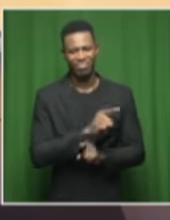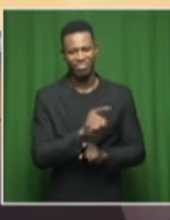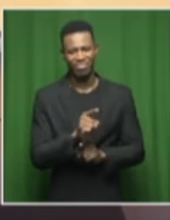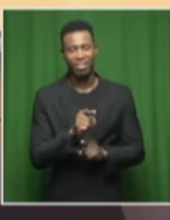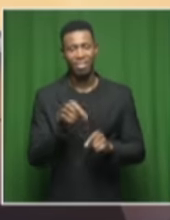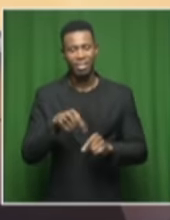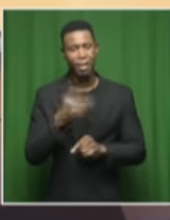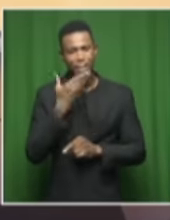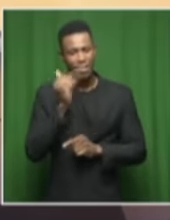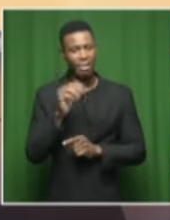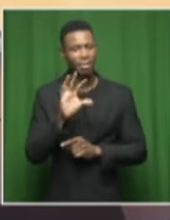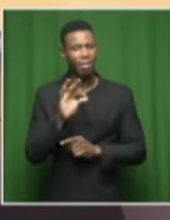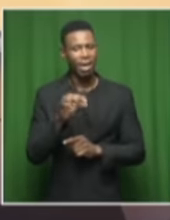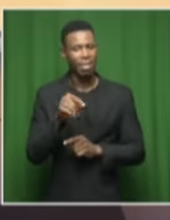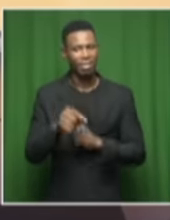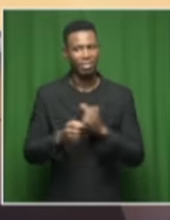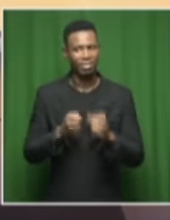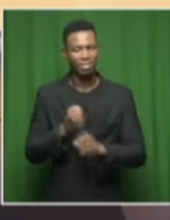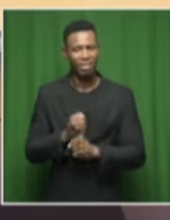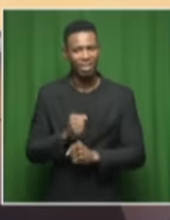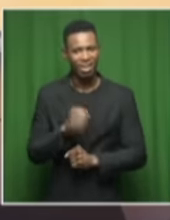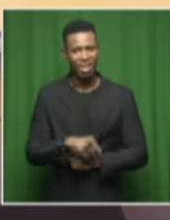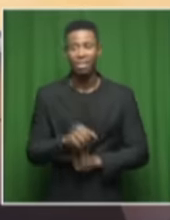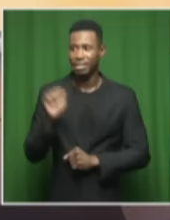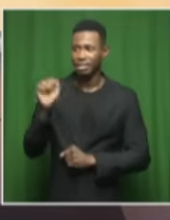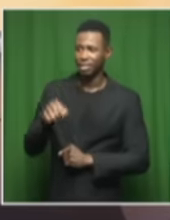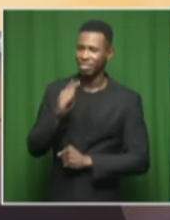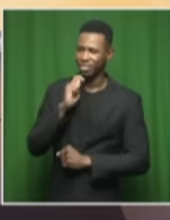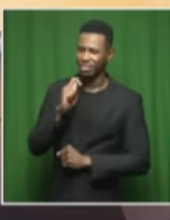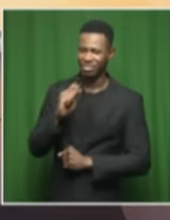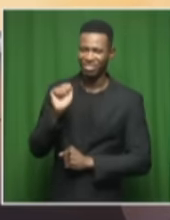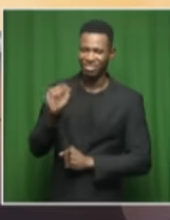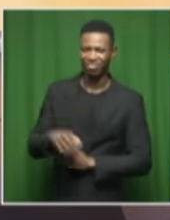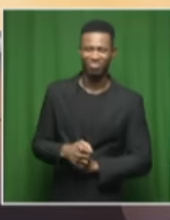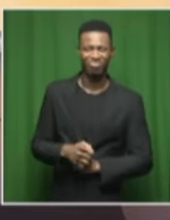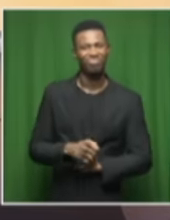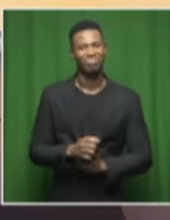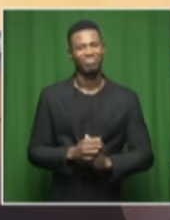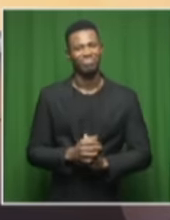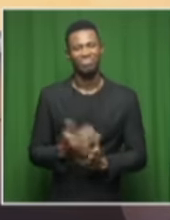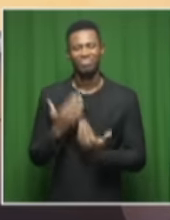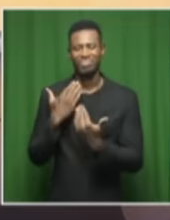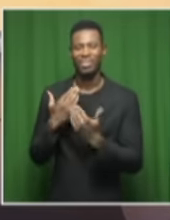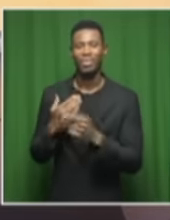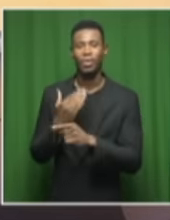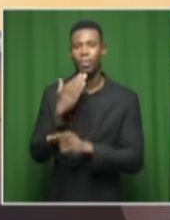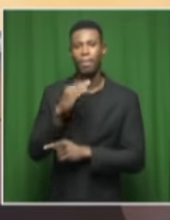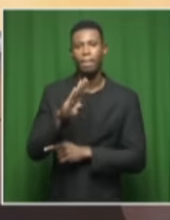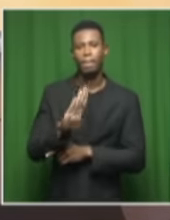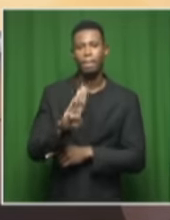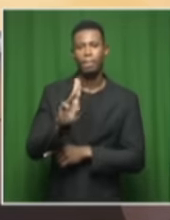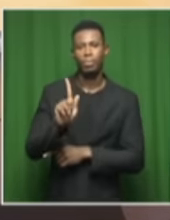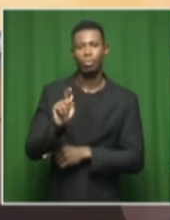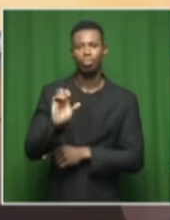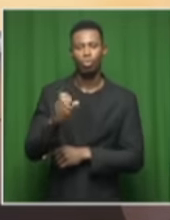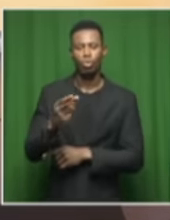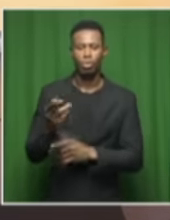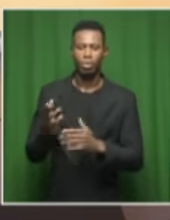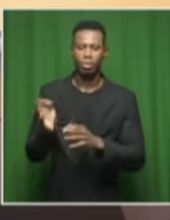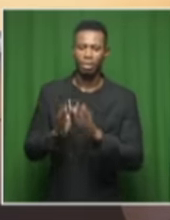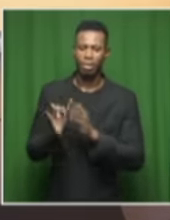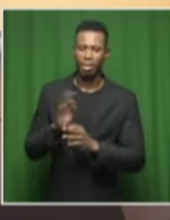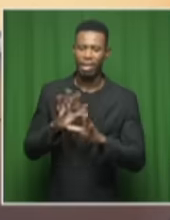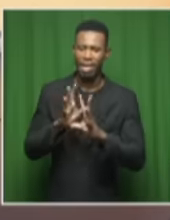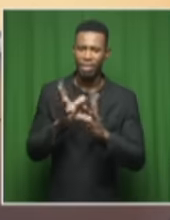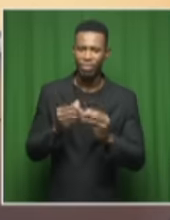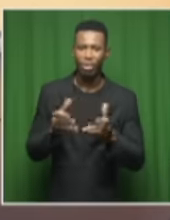best Monday we've had all year, I think. Indeed. Thank you so much, Butch James, there talking all things Rugby World